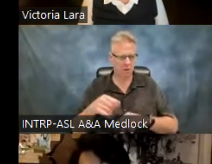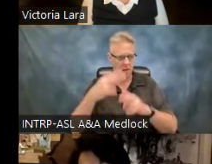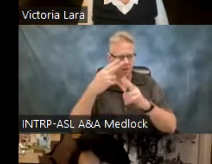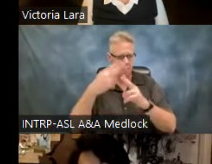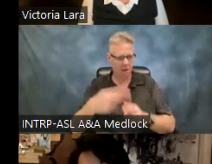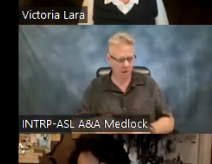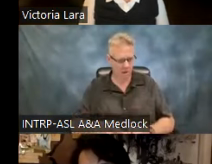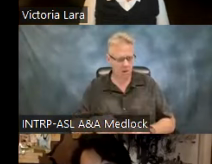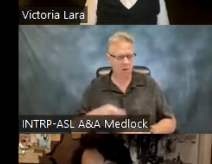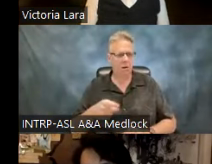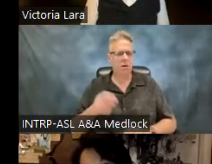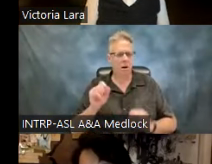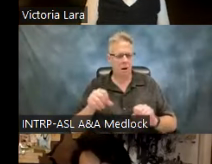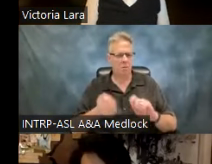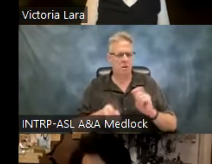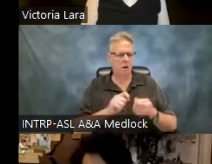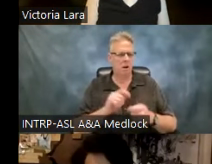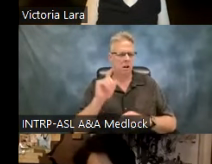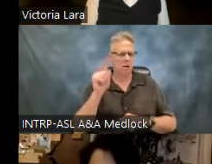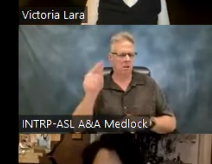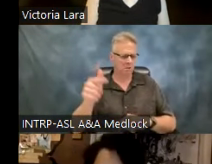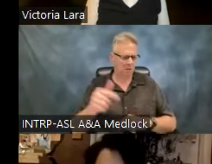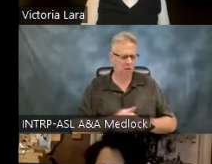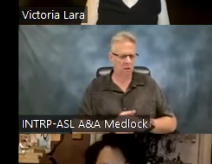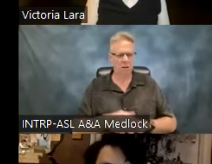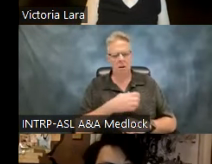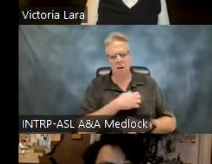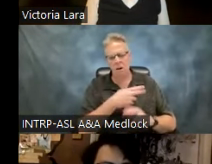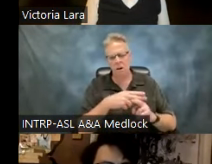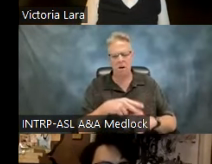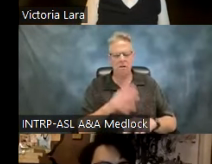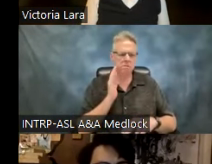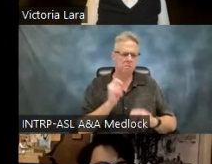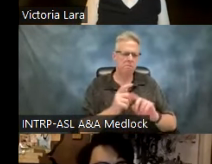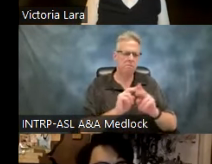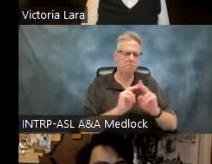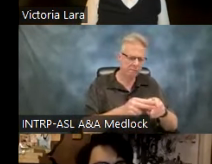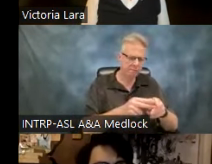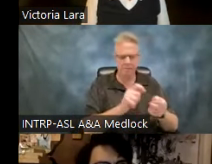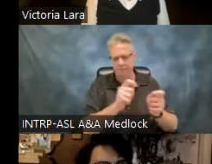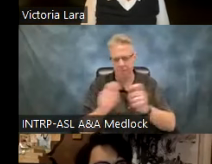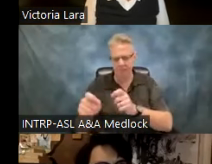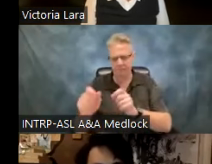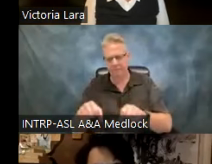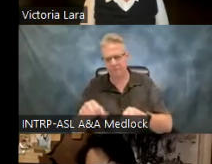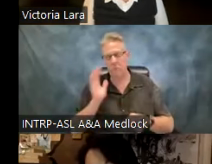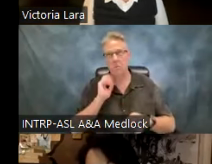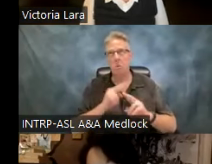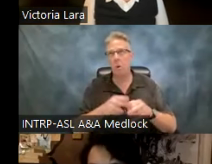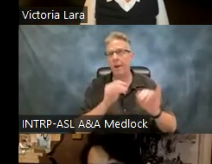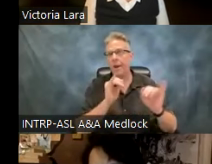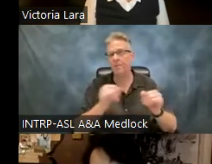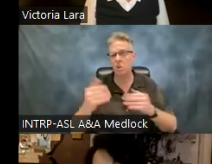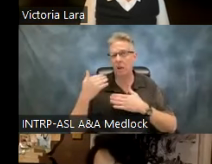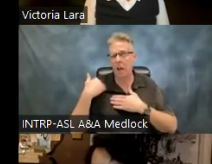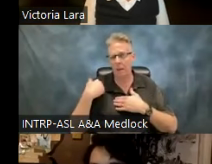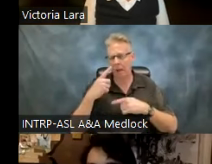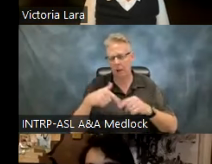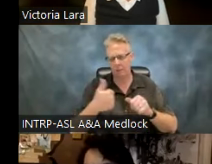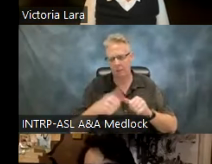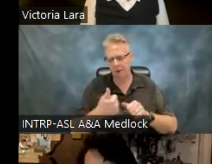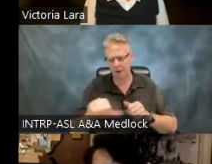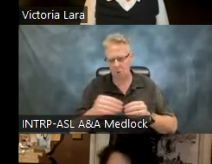are, they can be changed later as well. Like officer accountability used to be called individual accountability or something like that. I don't remember anymore,